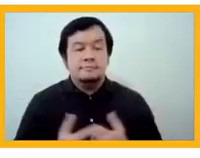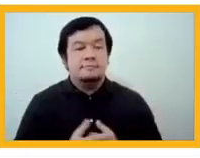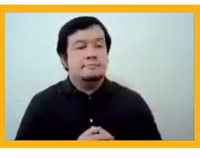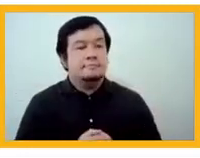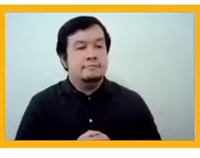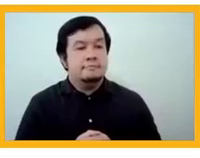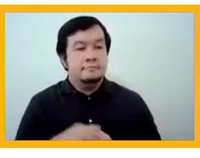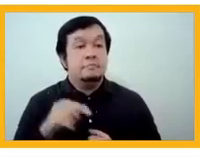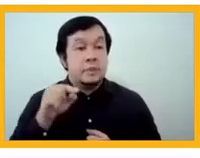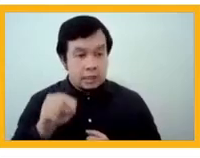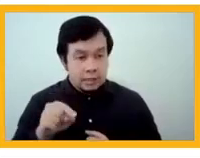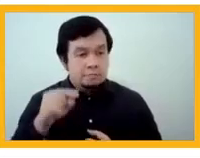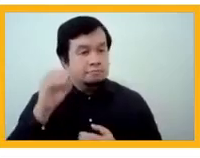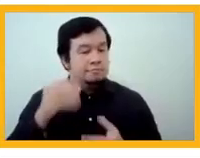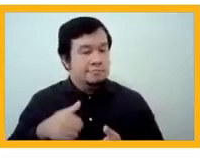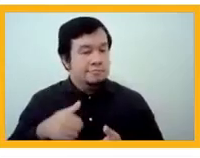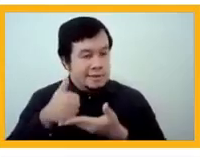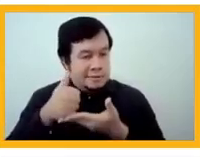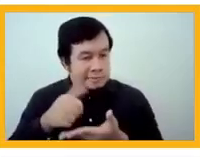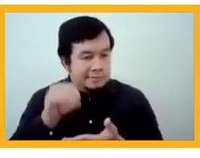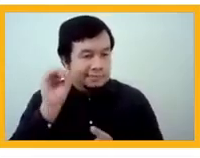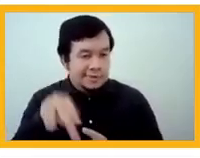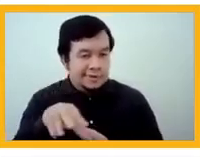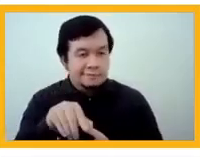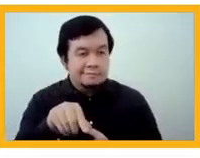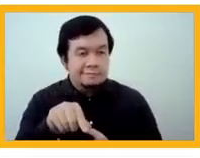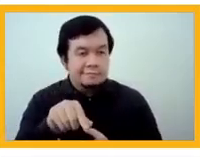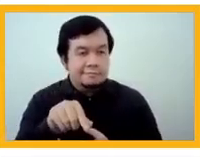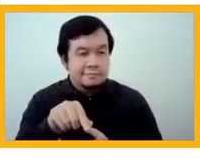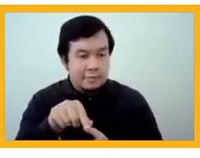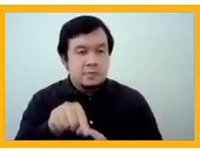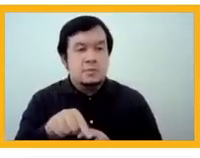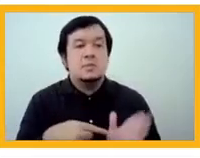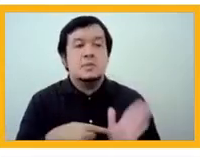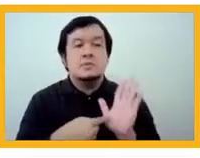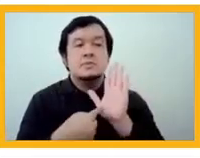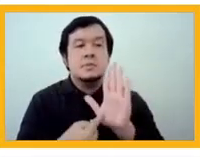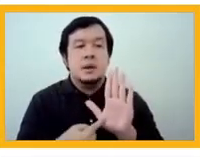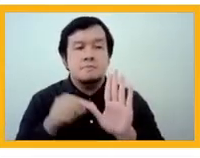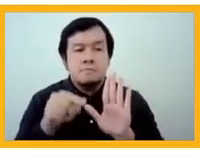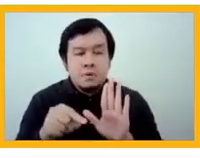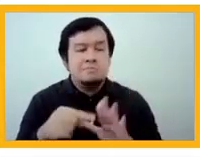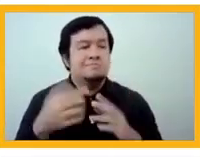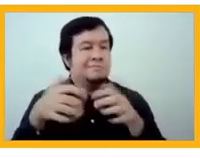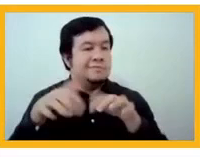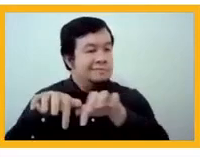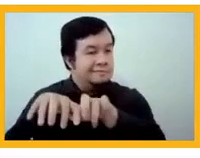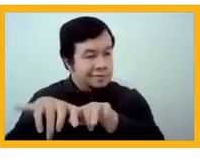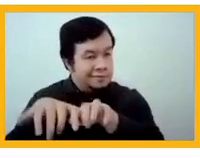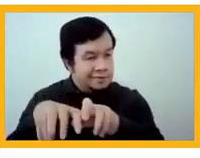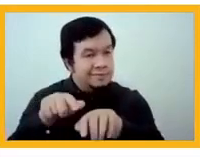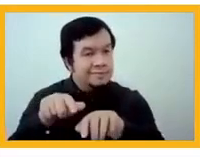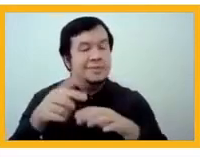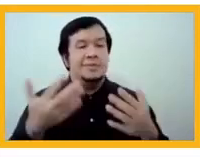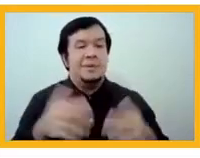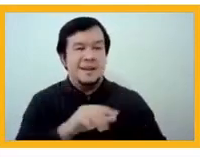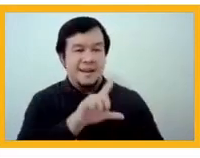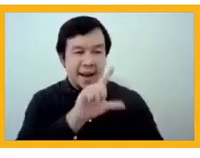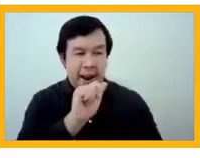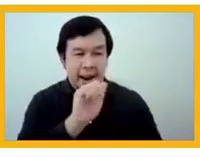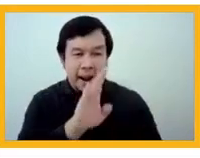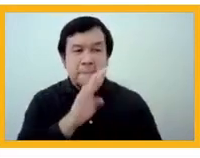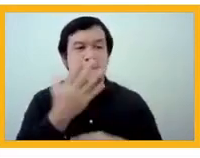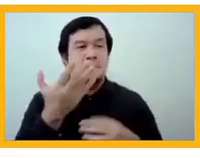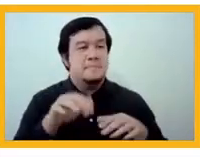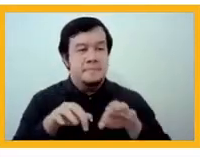on hardware and procurement and sanctioning the budget for computer labs, okay? So, and that's basically what the focus of the policy is. How much money do we